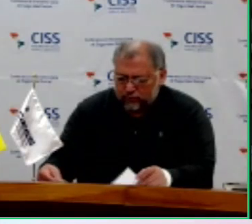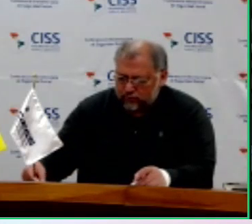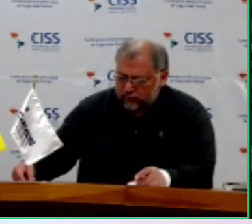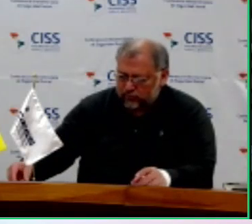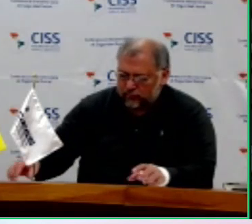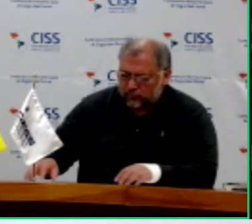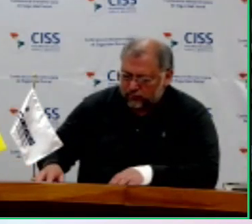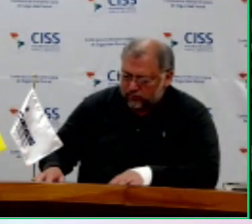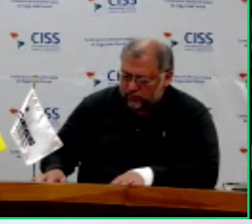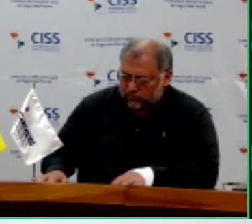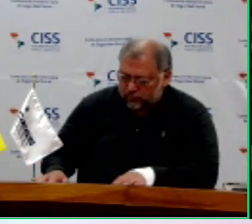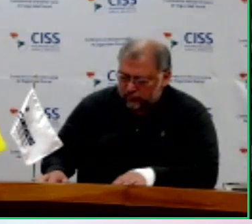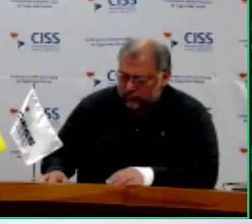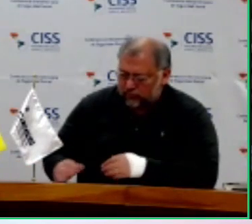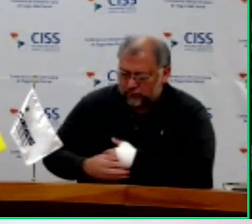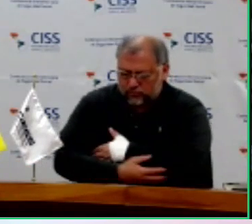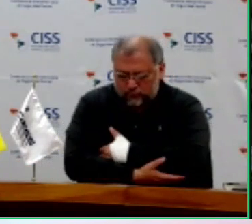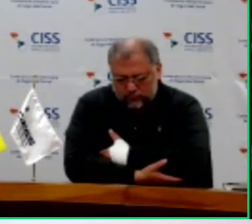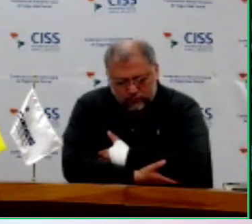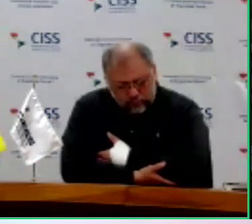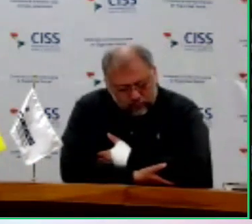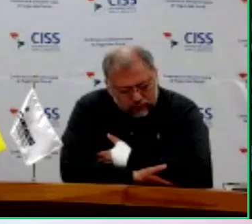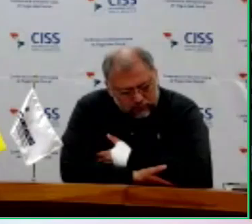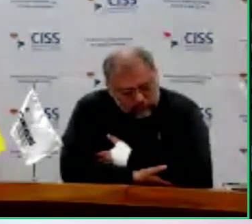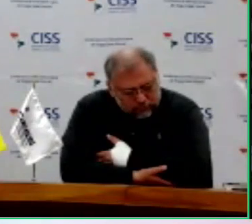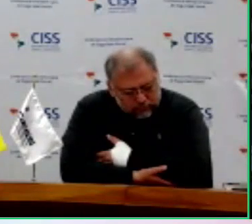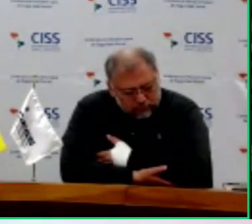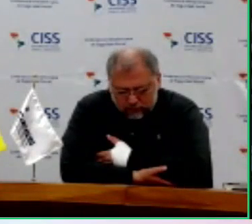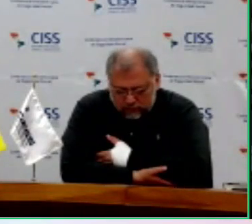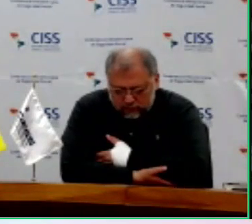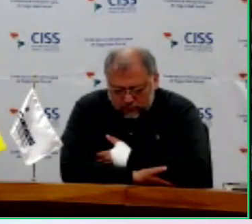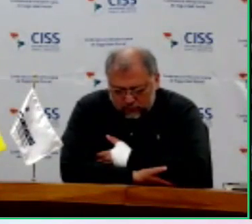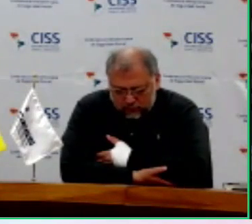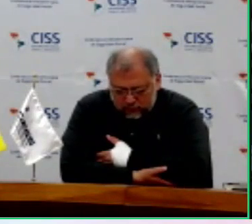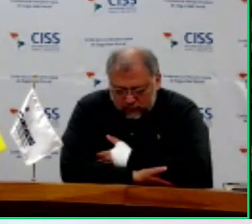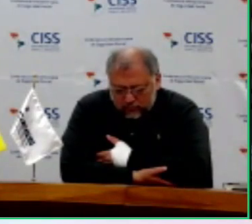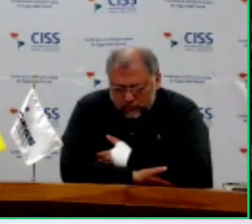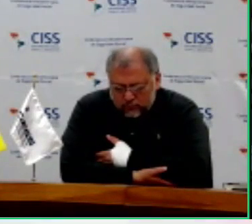have representatives from Ecuador, Guatemala, and Mexico.